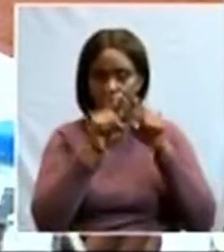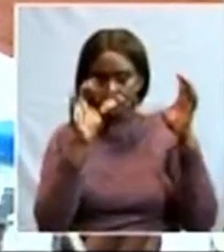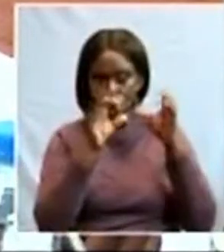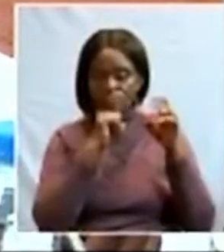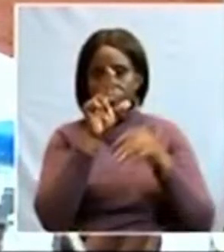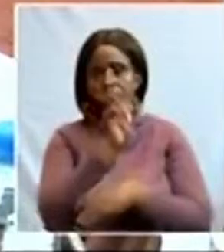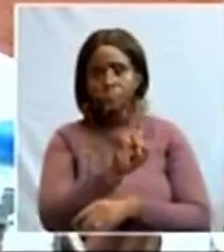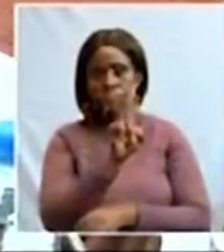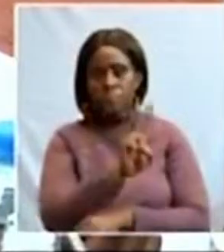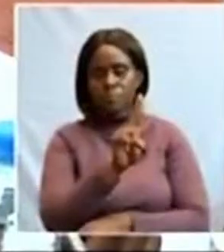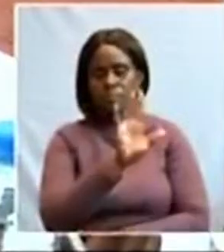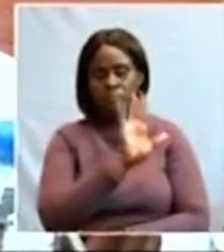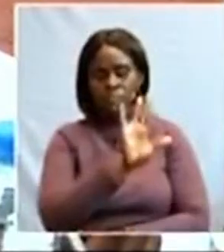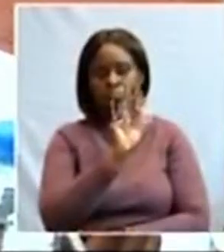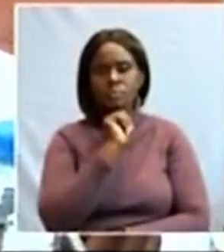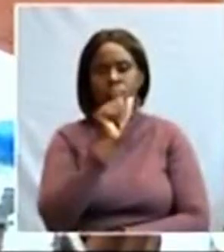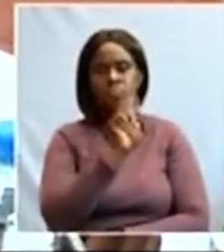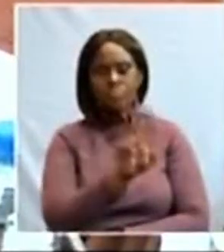not spend